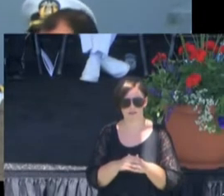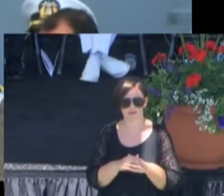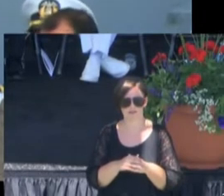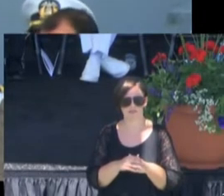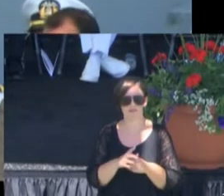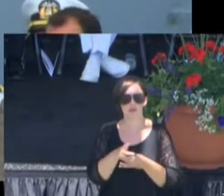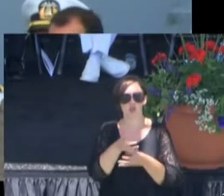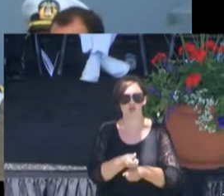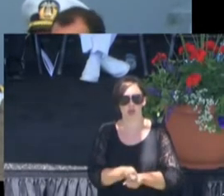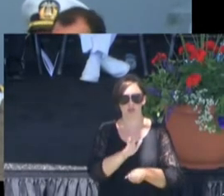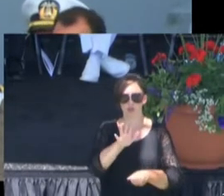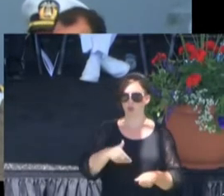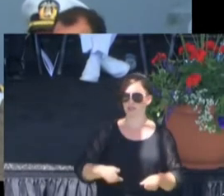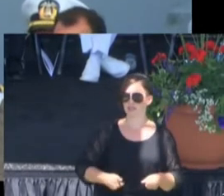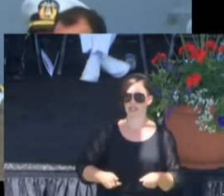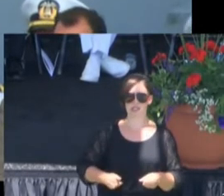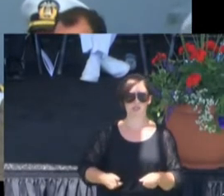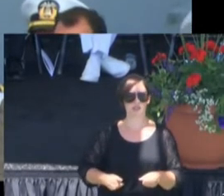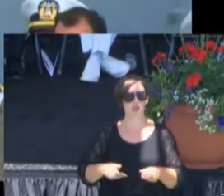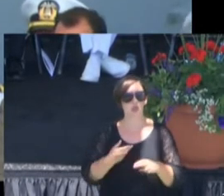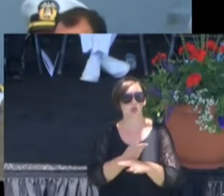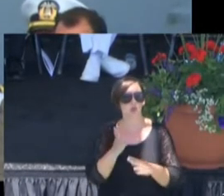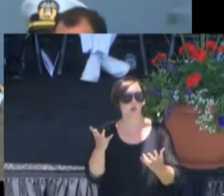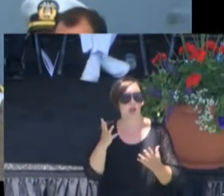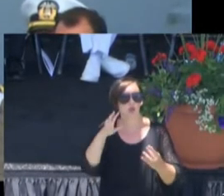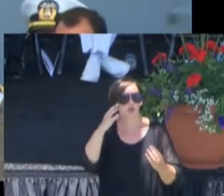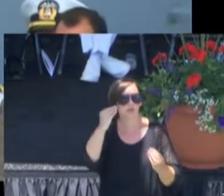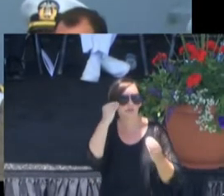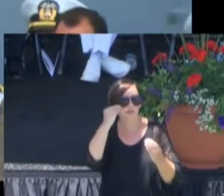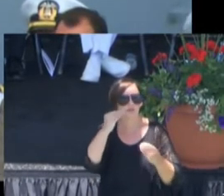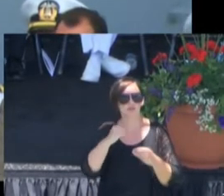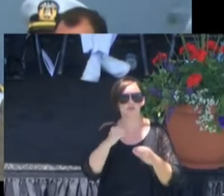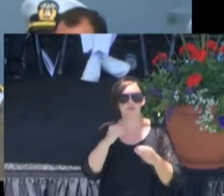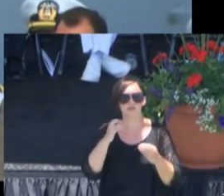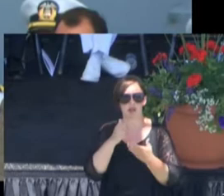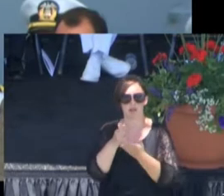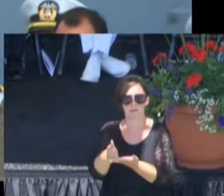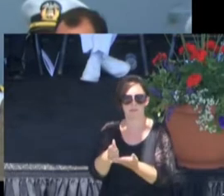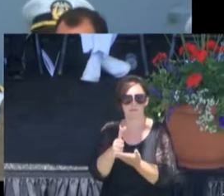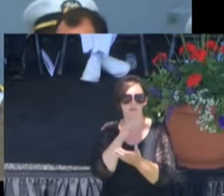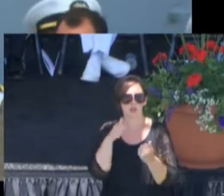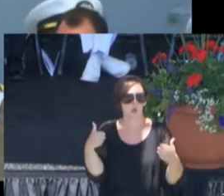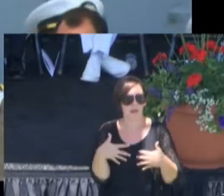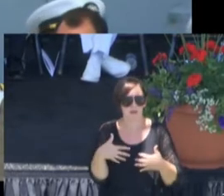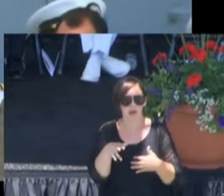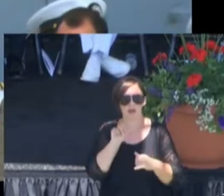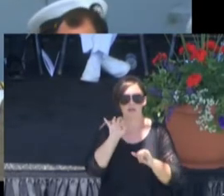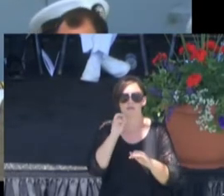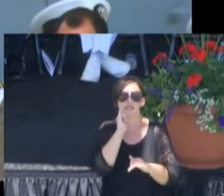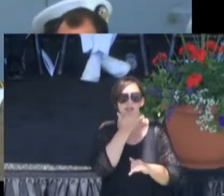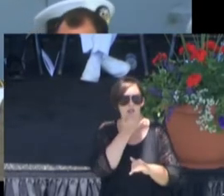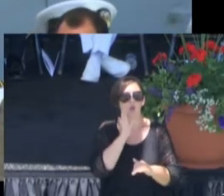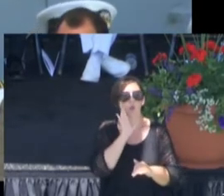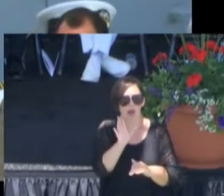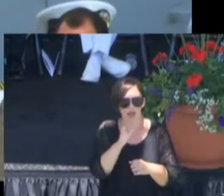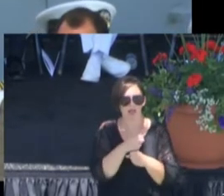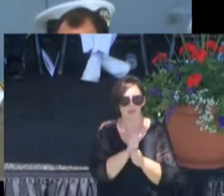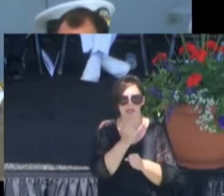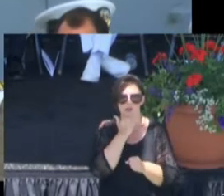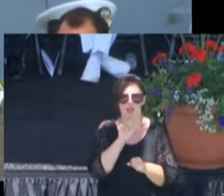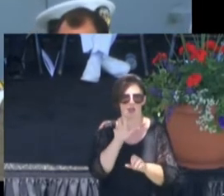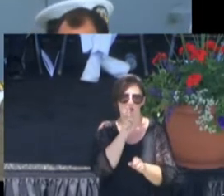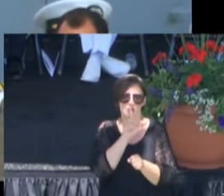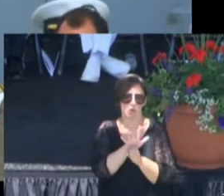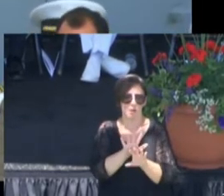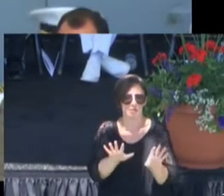but trust your instincts and use what you were taught to give back. Do not be afraid of mistakes. You will make them. I promise you